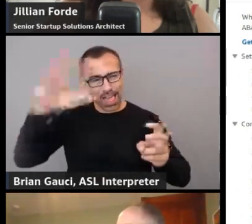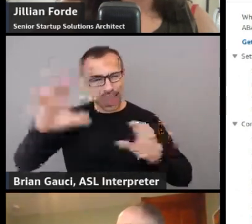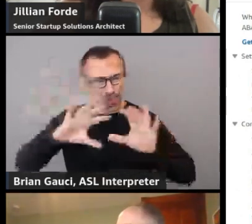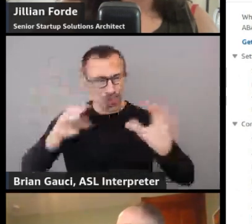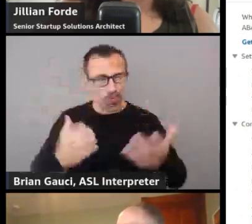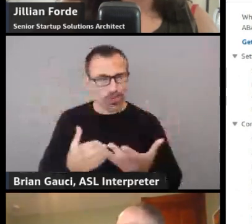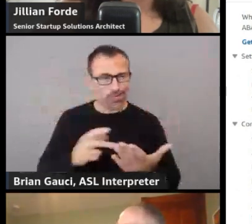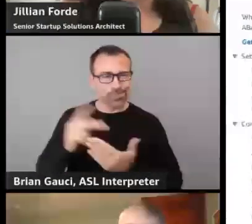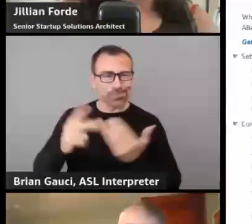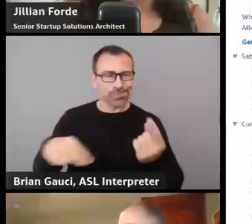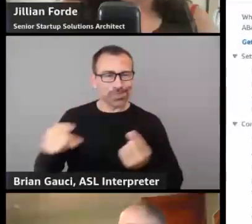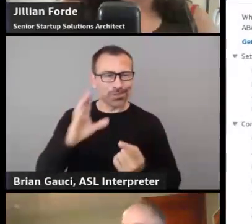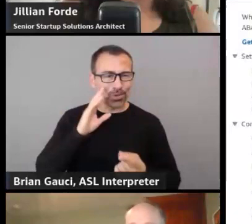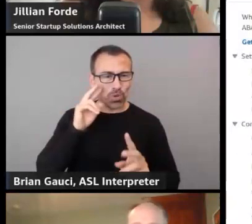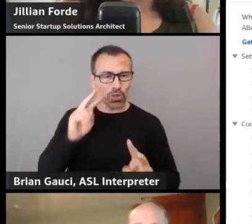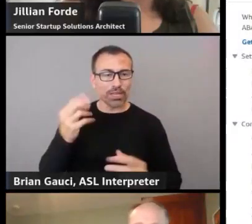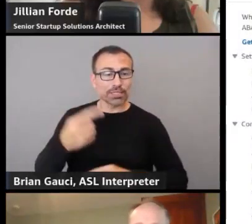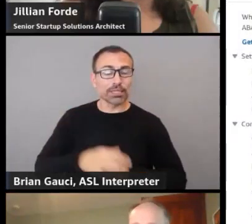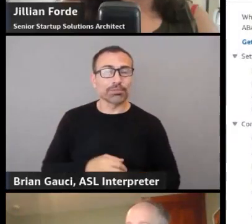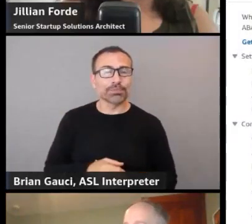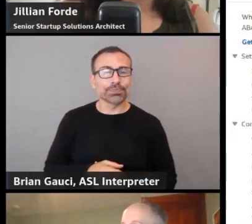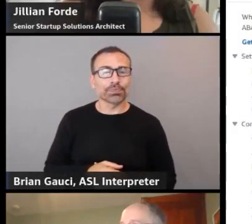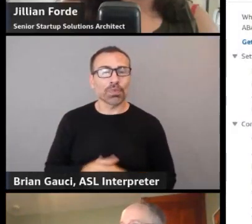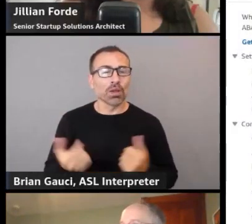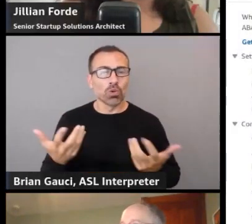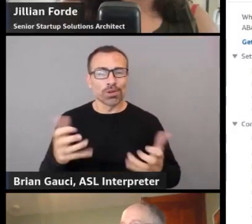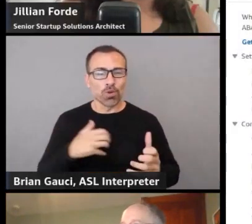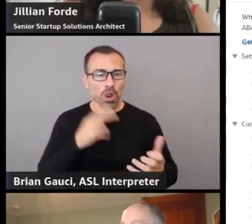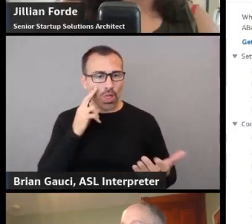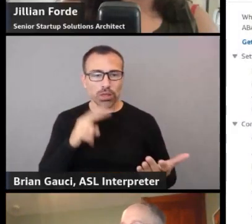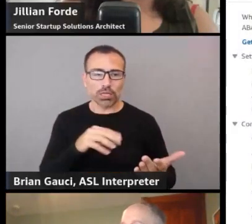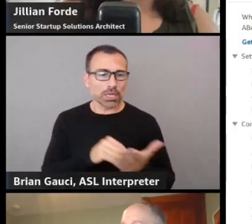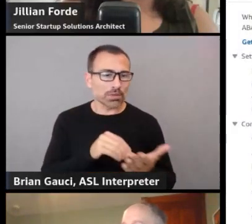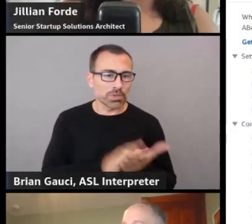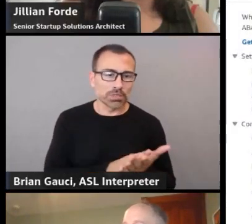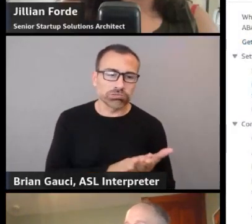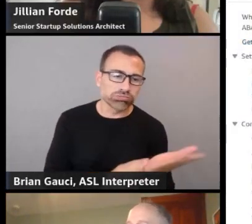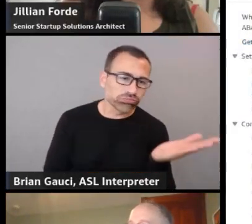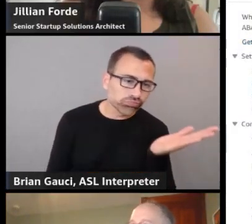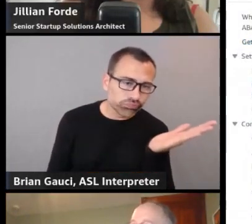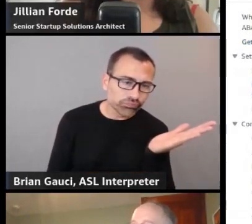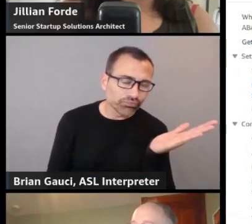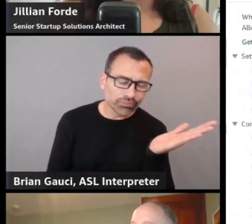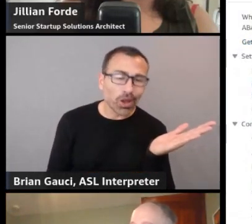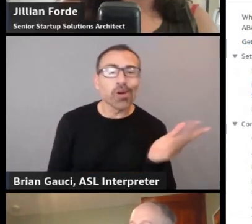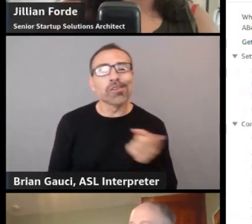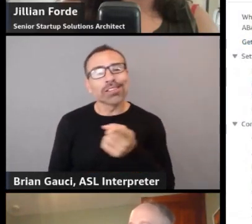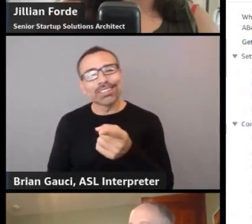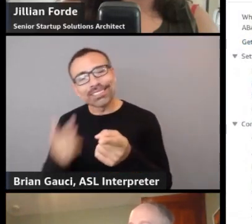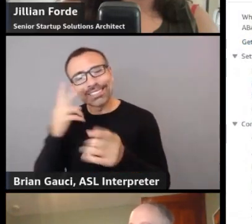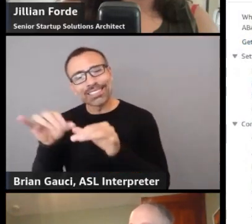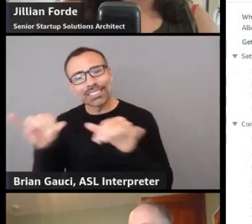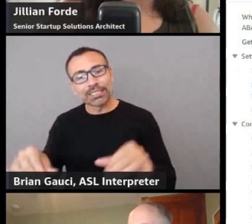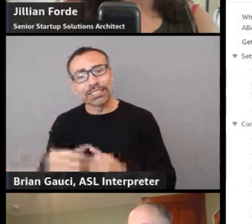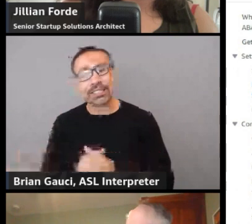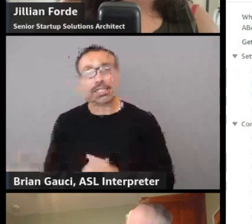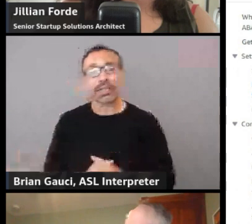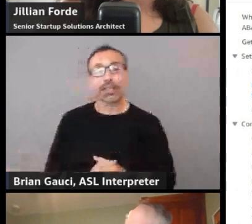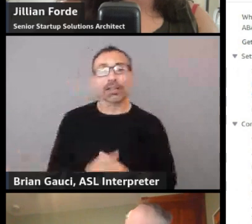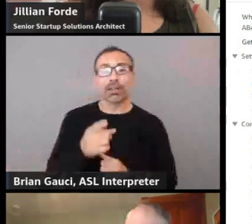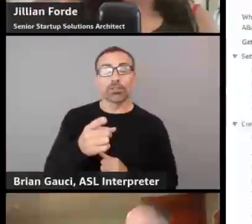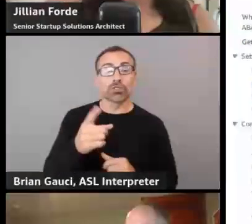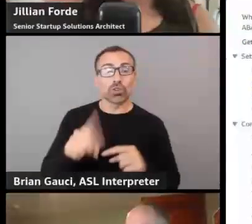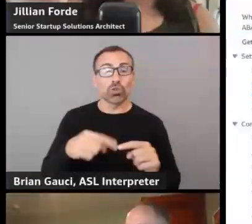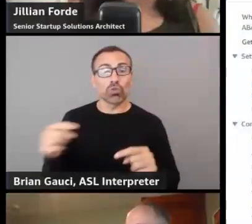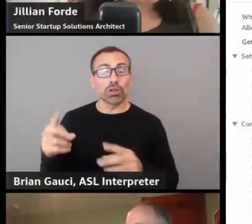But we don't want to look at documentation, we want to go look at a system. Now, I'll just note that when we distribute the SDK, it's a zip file